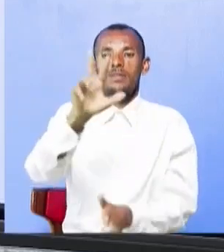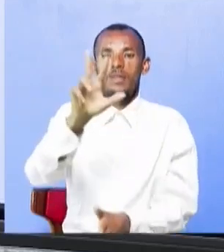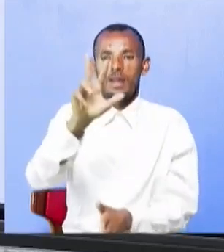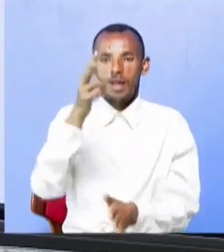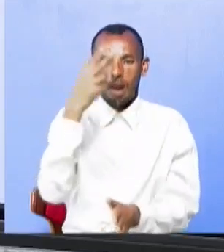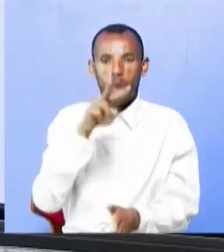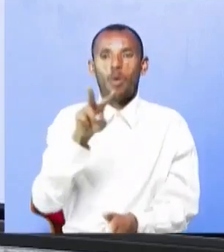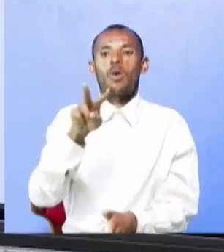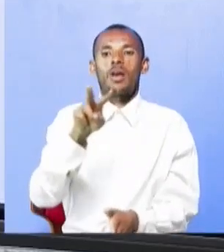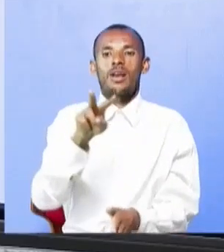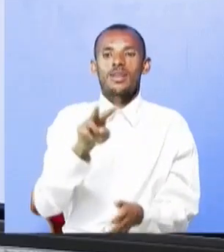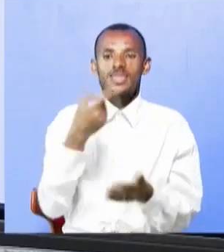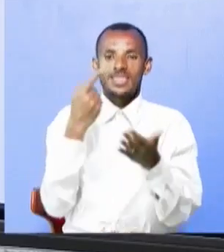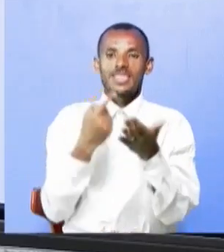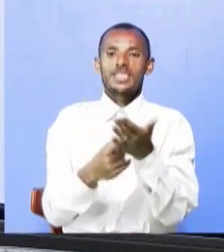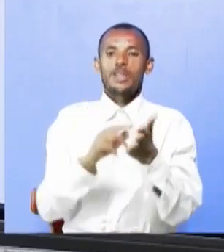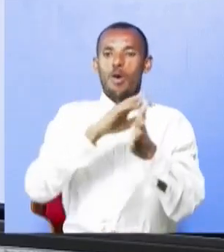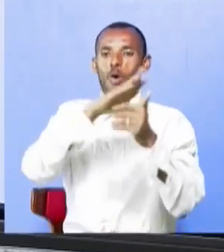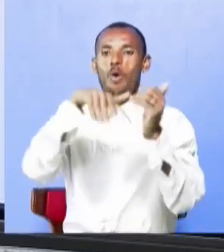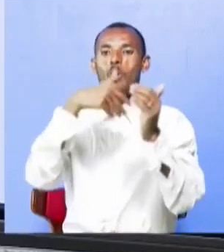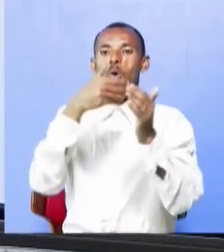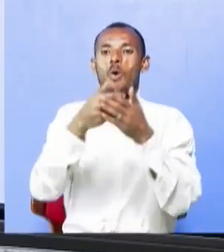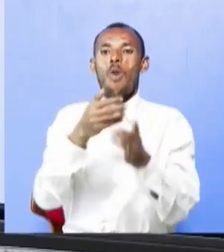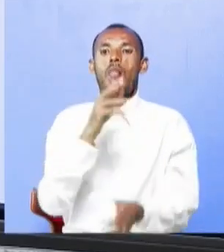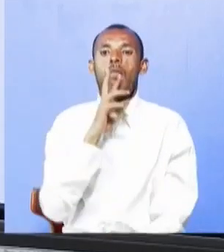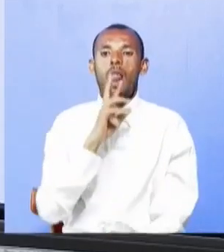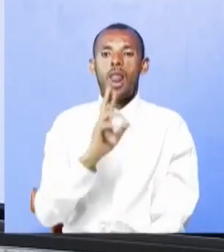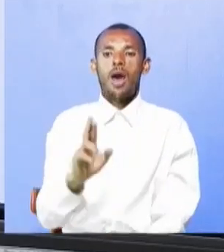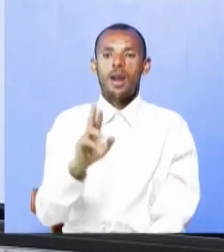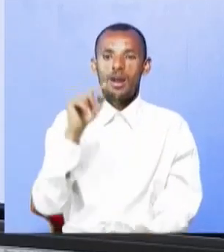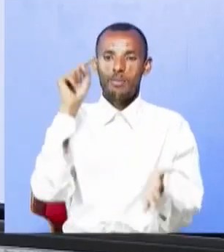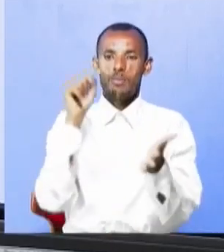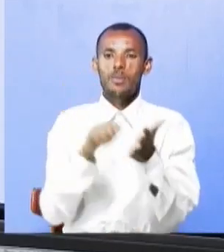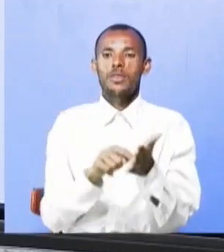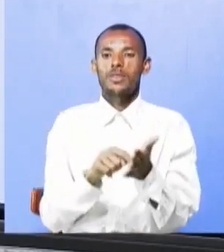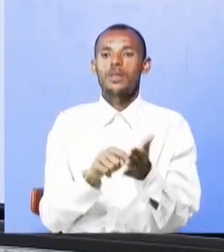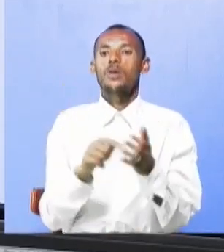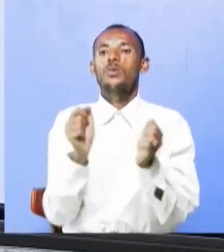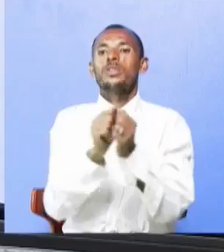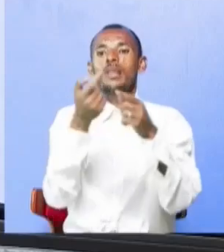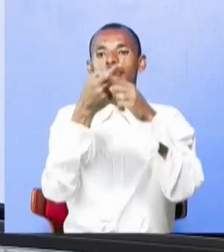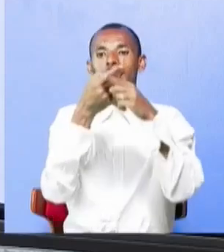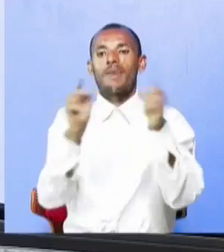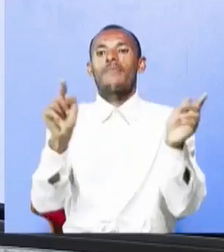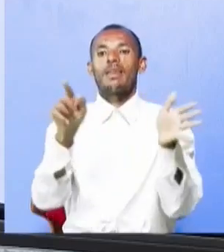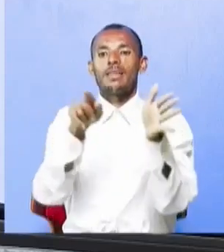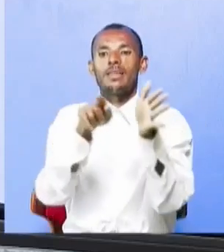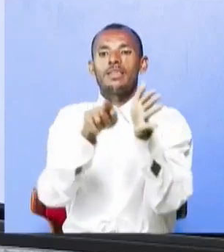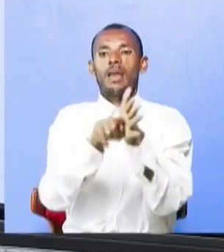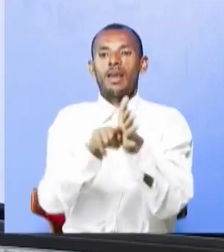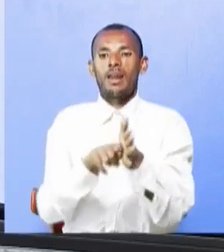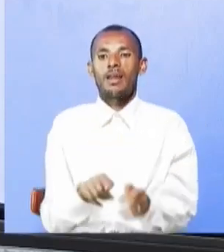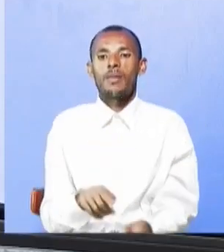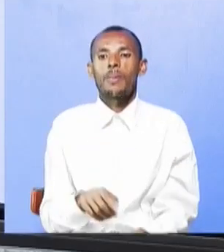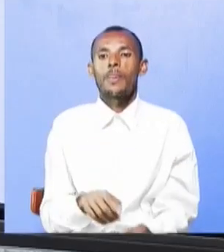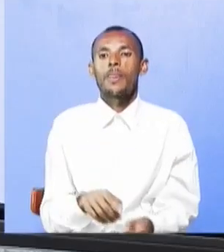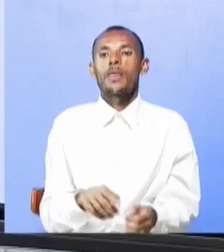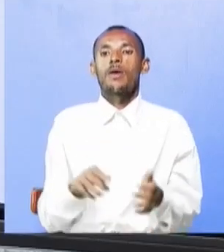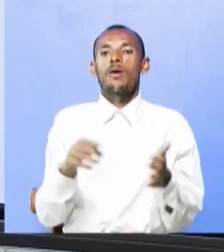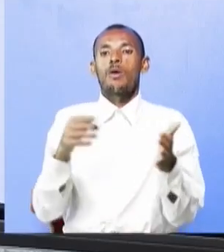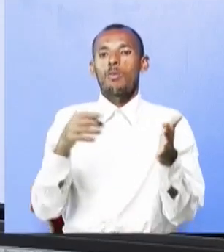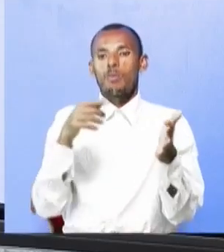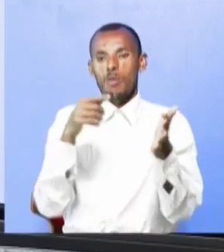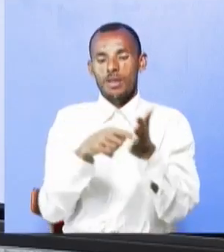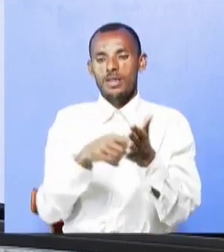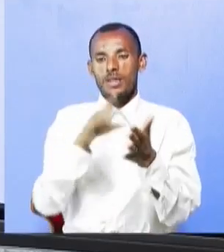Look, these all are points with different sign, right? So point D is